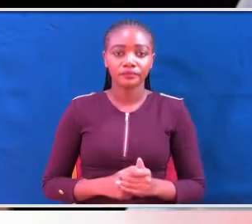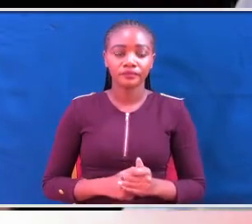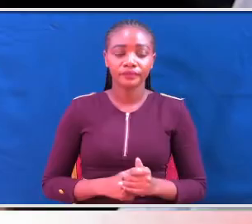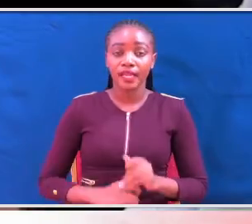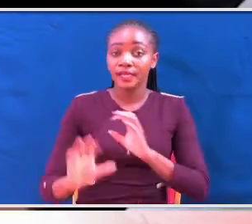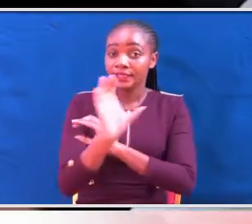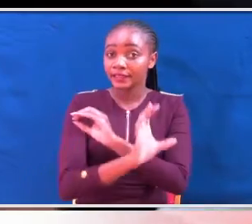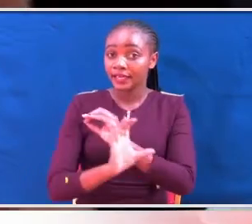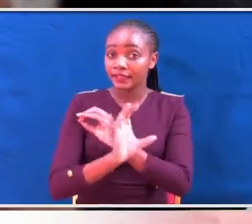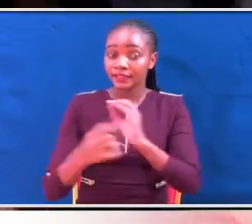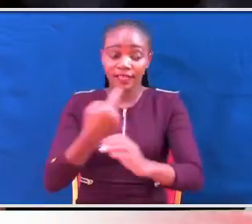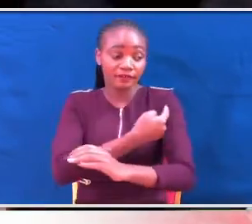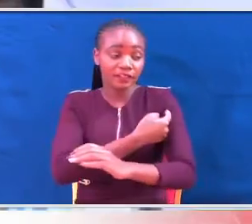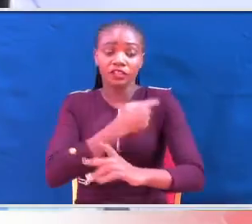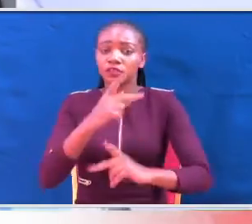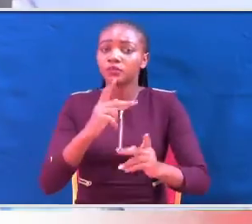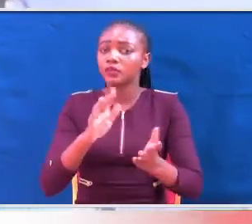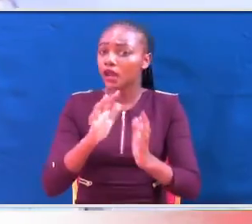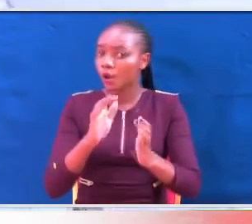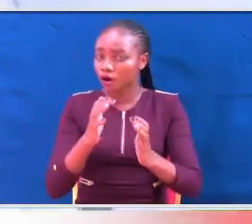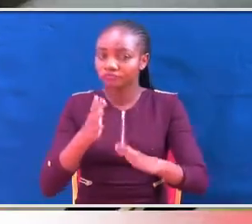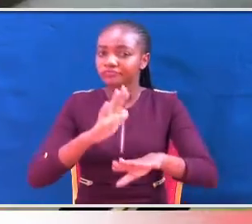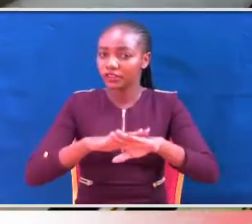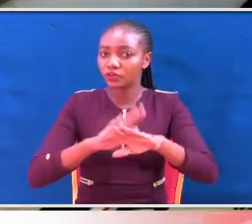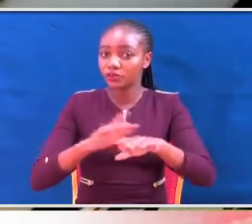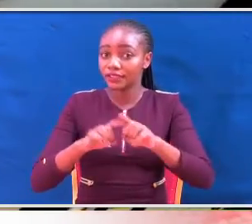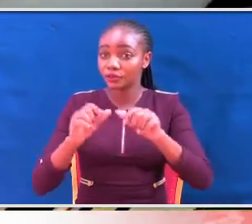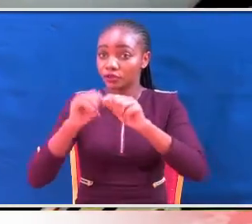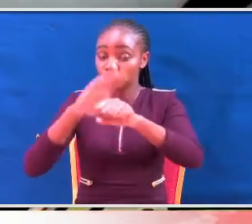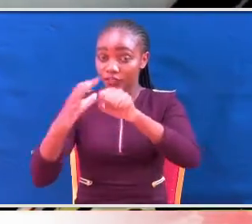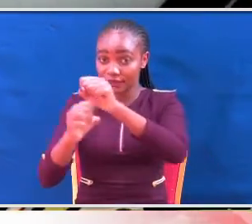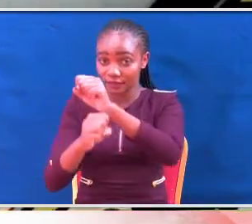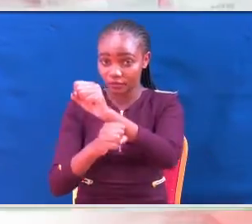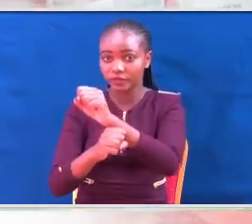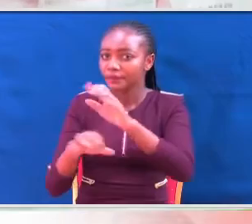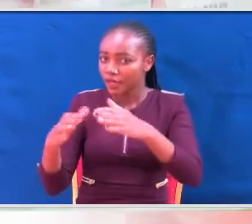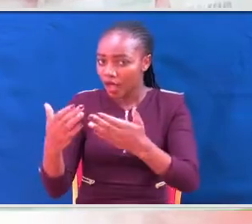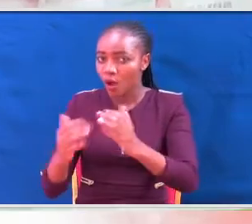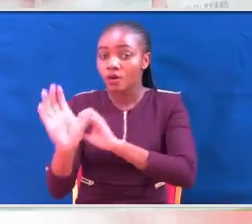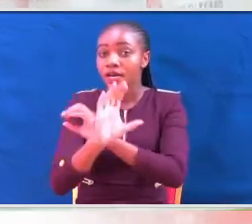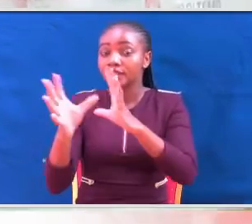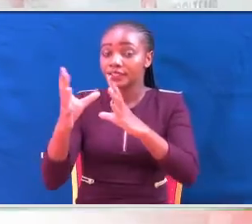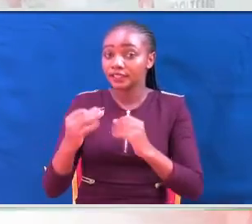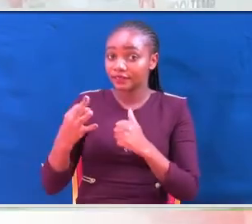The country's vaccination exercise continues to get a boost after the country received an additional